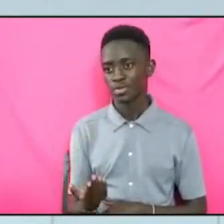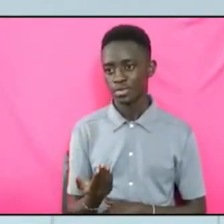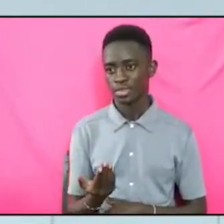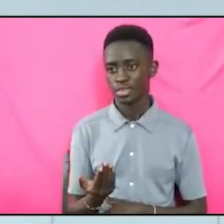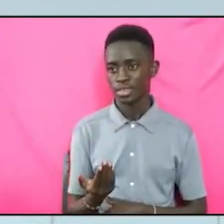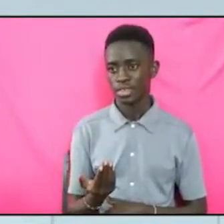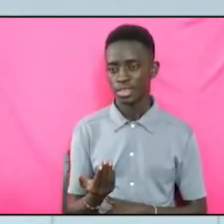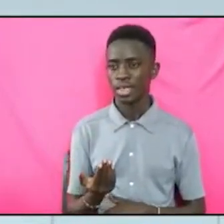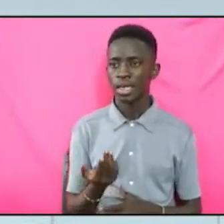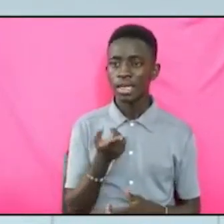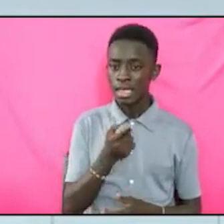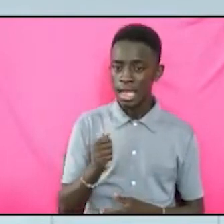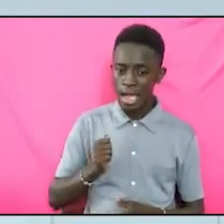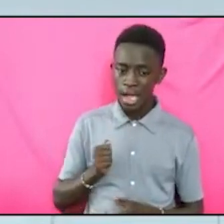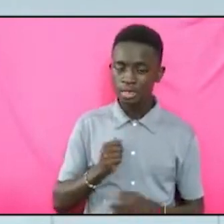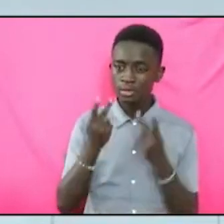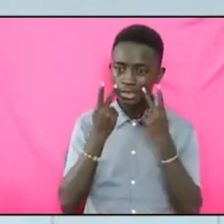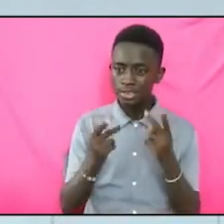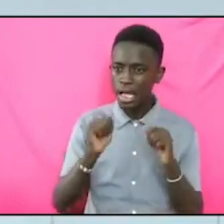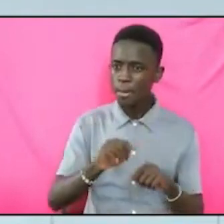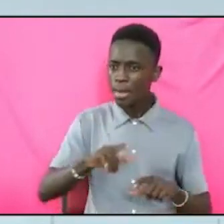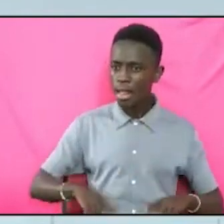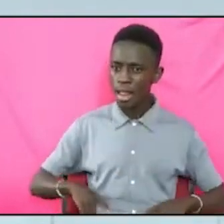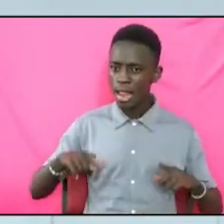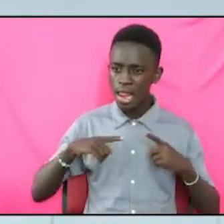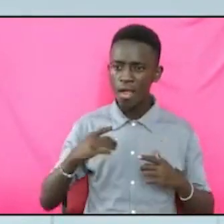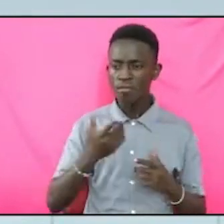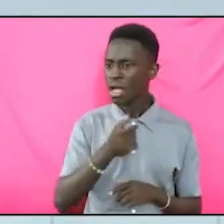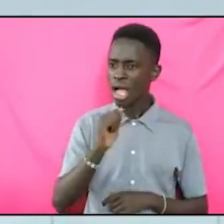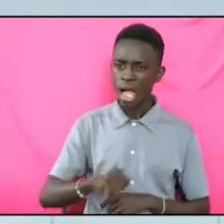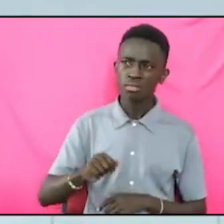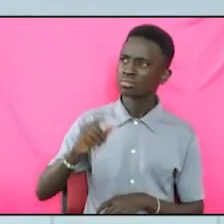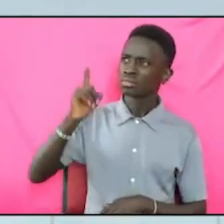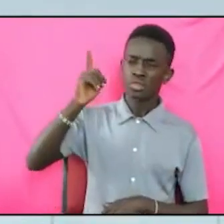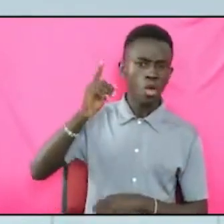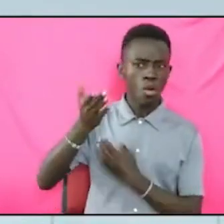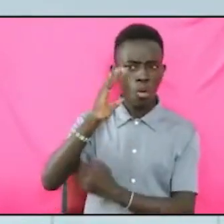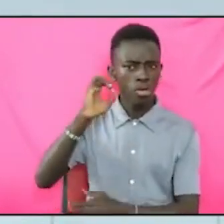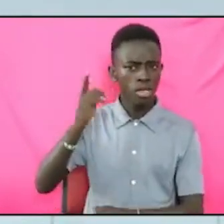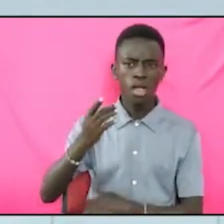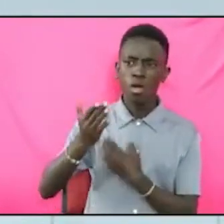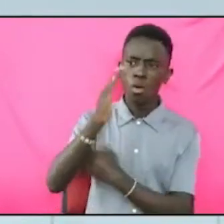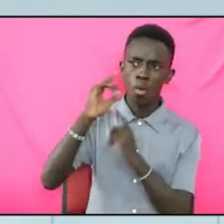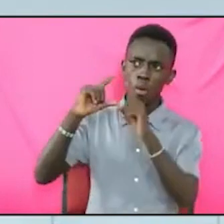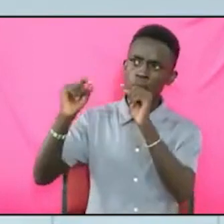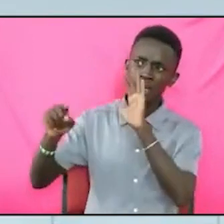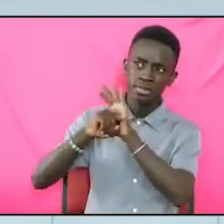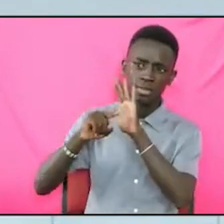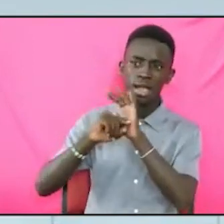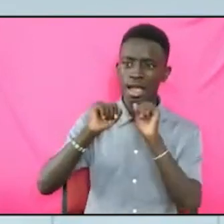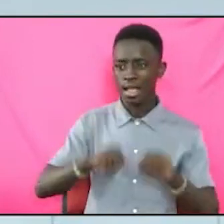This girl could have spent her entire life bitter, blaming God and cursing her captors day and light and